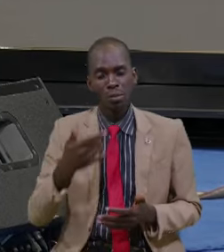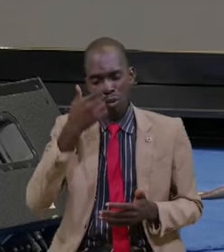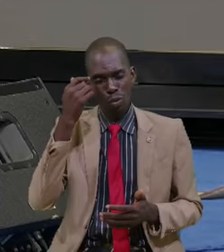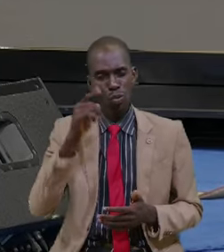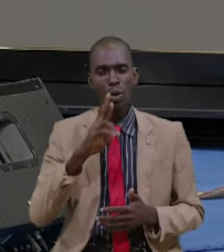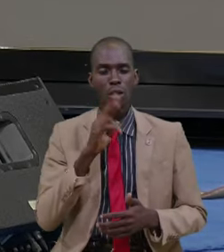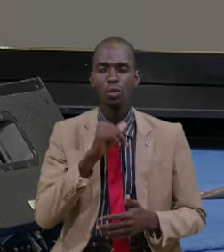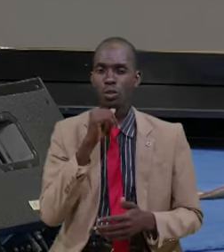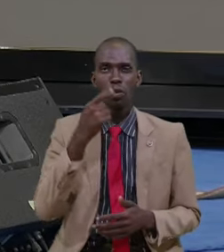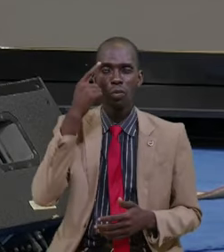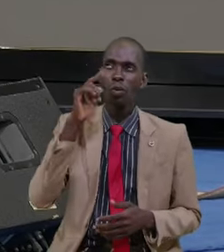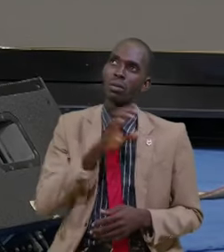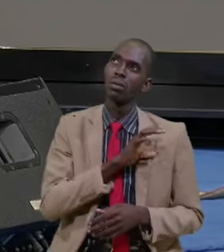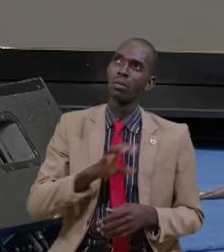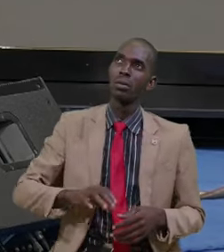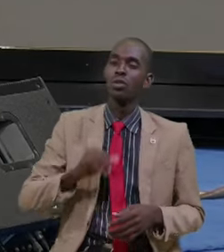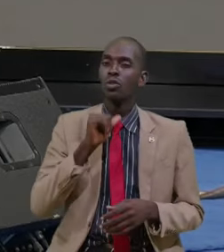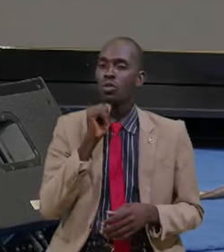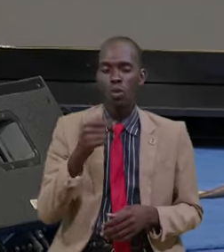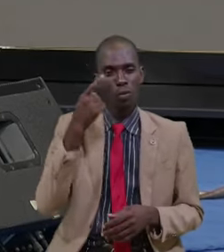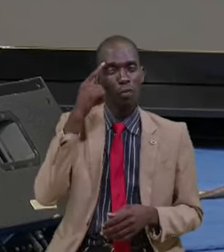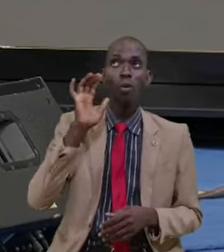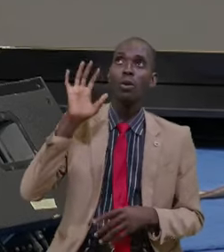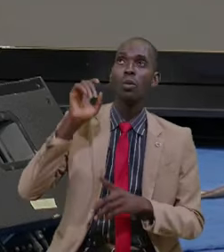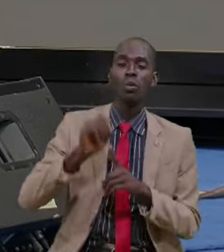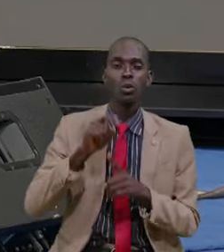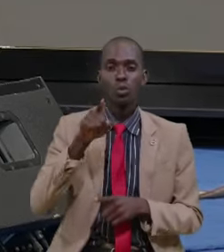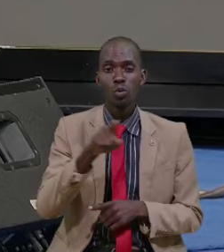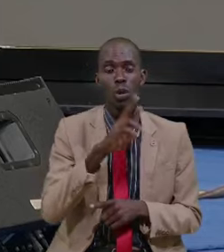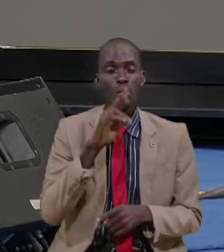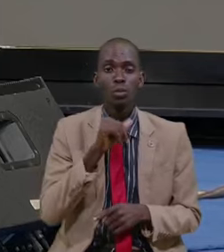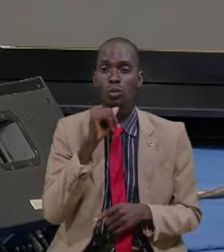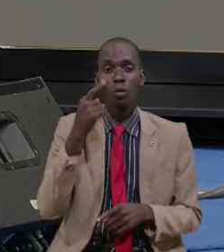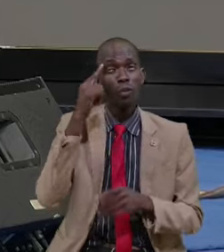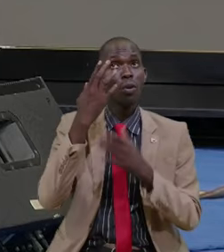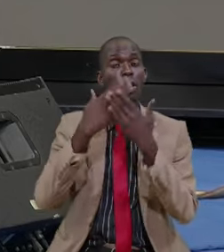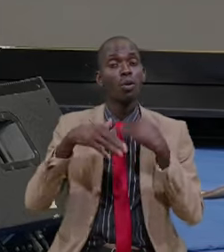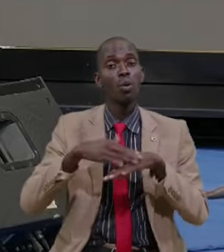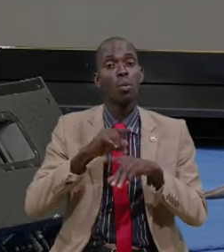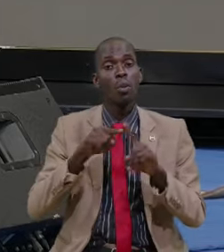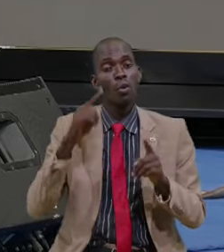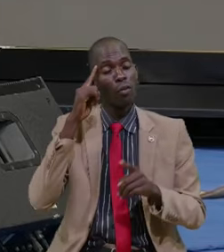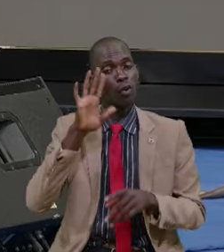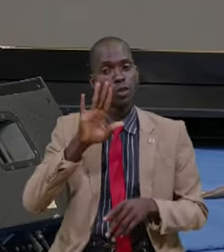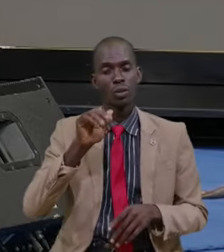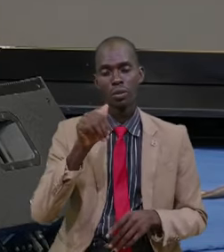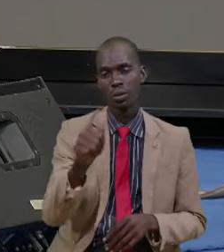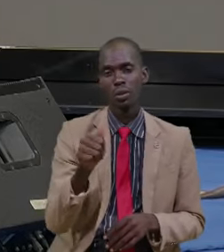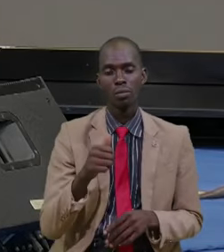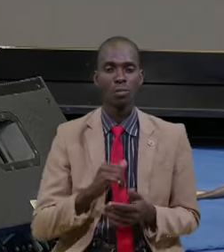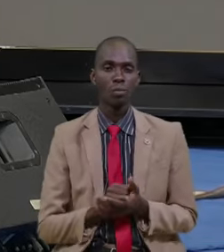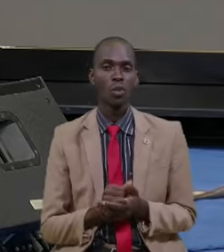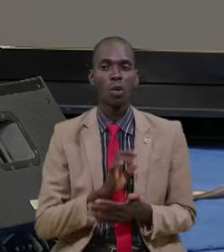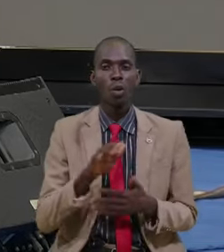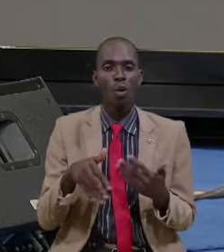You're not for his word. You're not for heaven. You're all for self. It's the love of self. All those